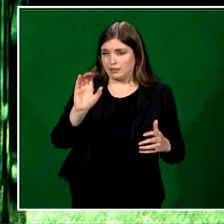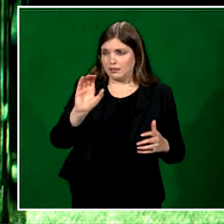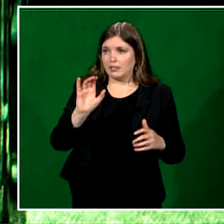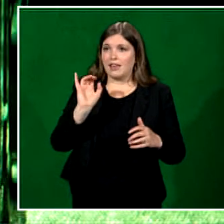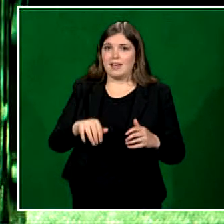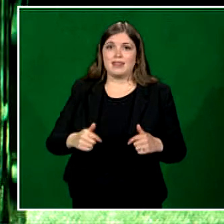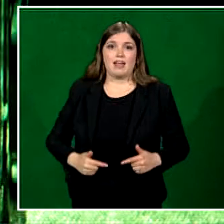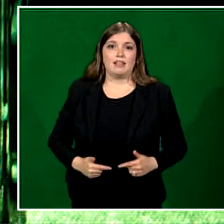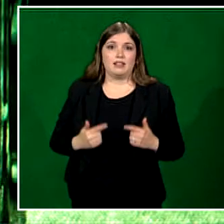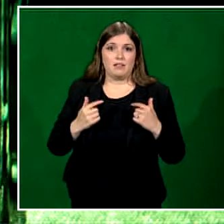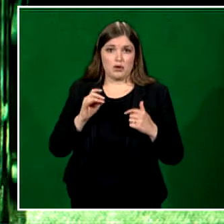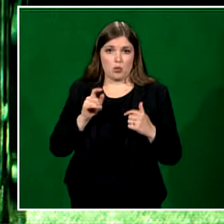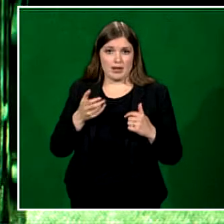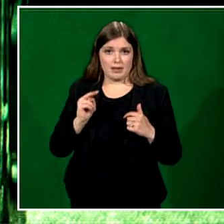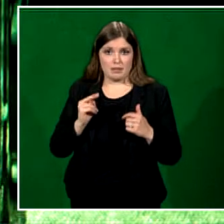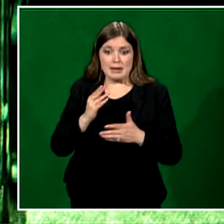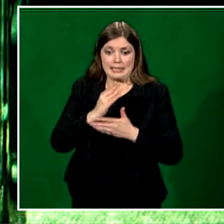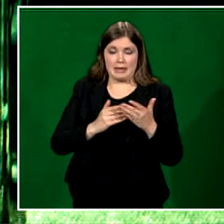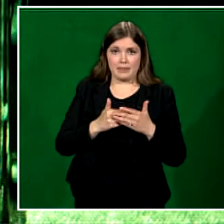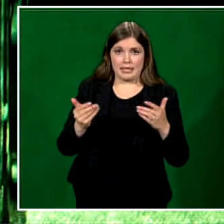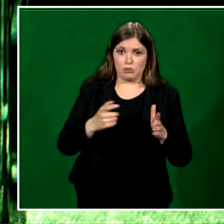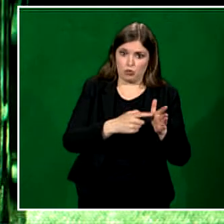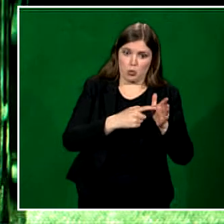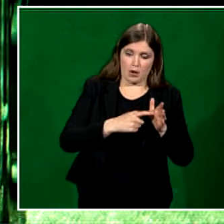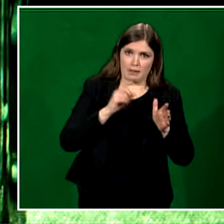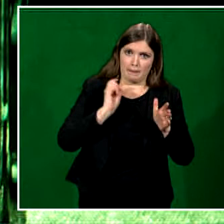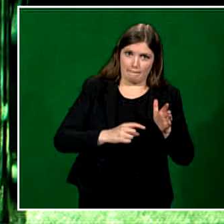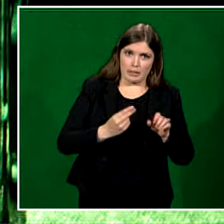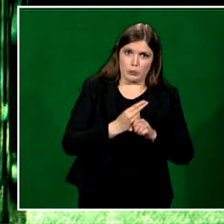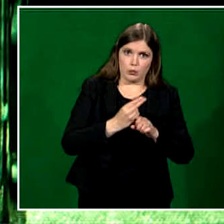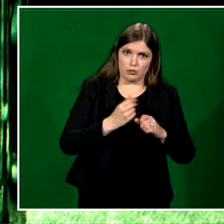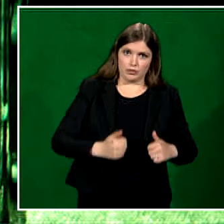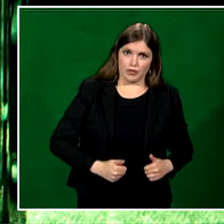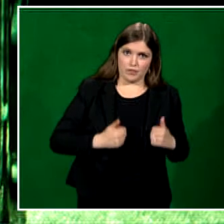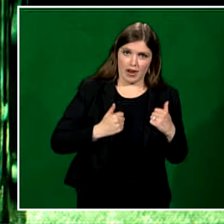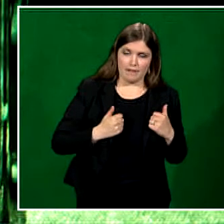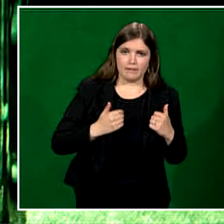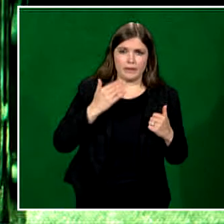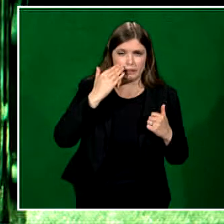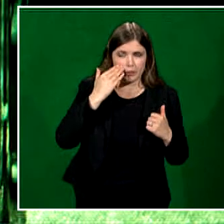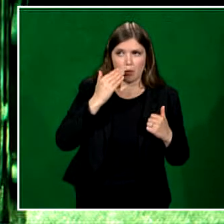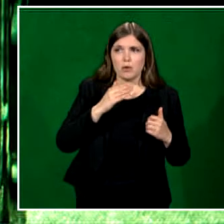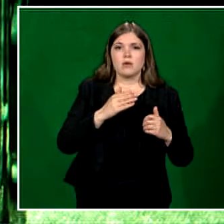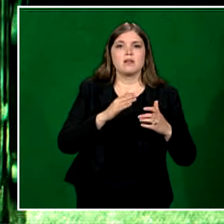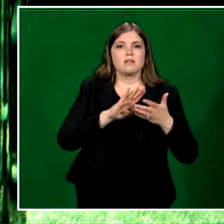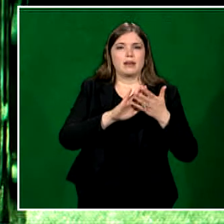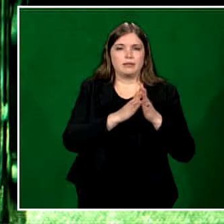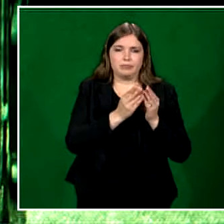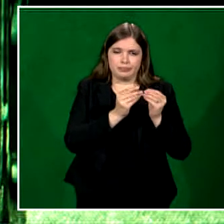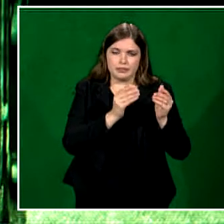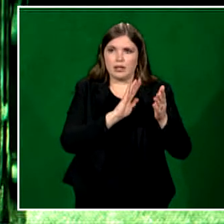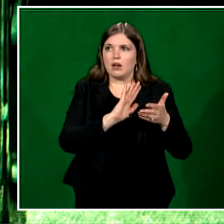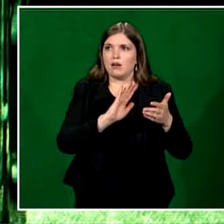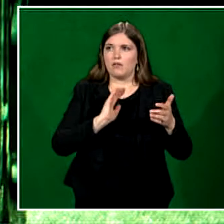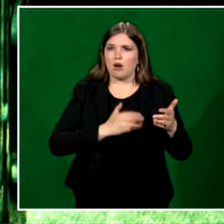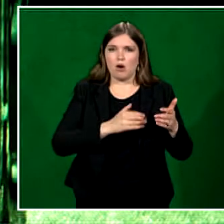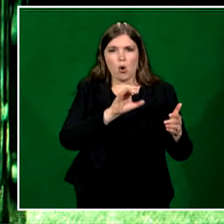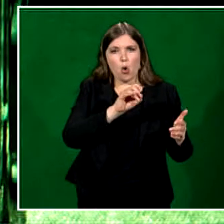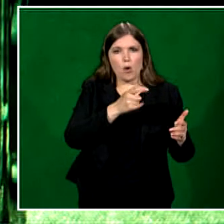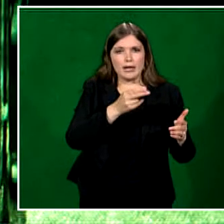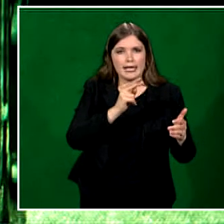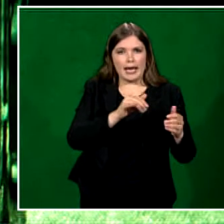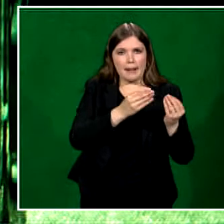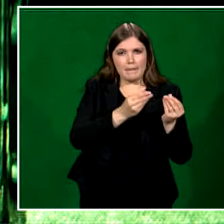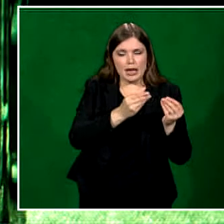for their survival and perform their function in the soil, such as decomposition of organic matter. They also pore spaces in the